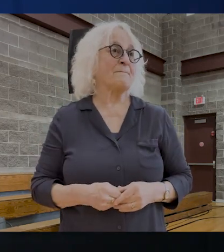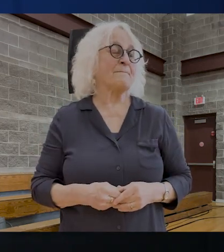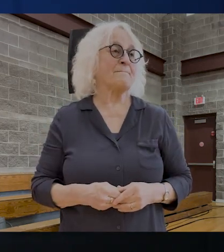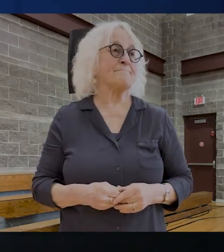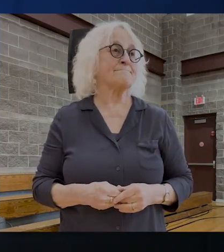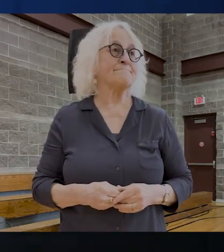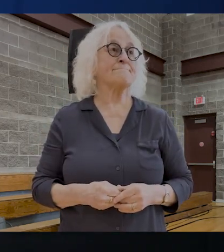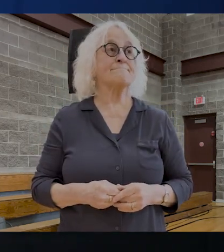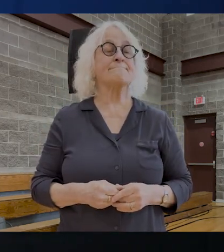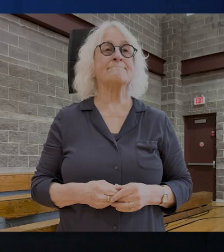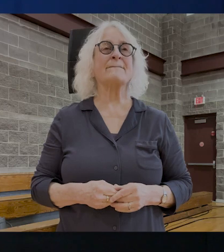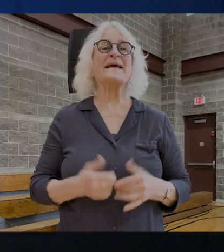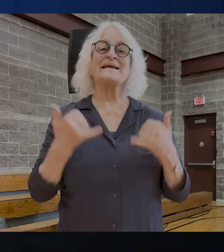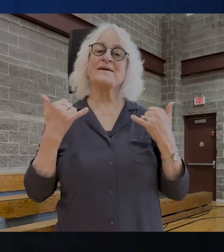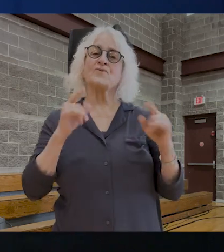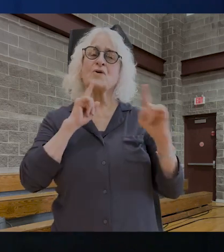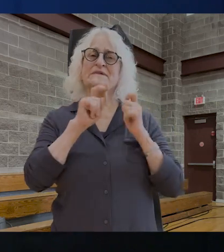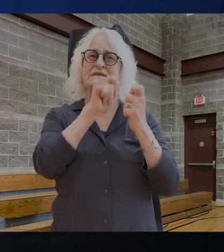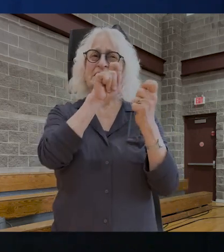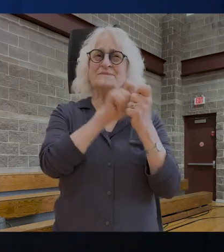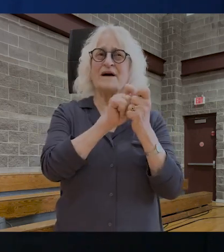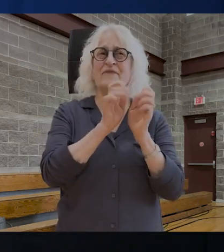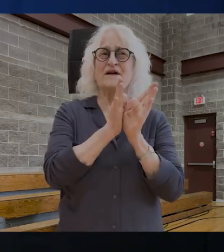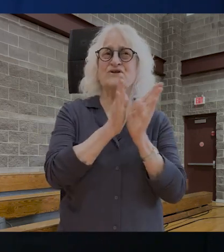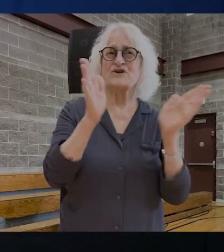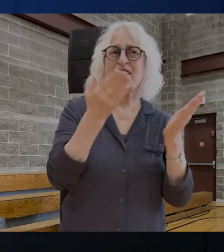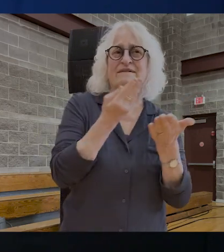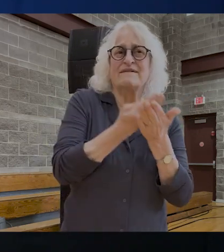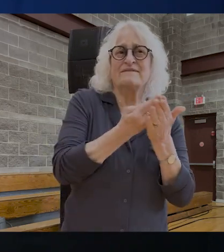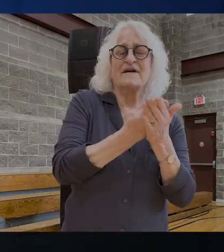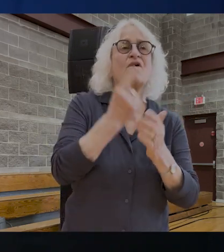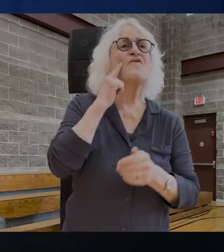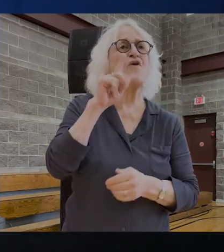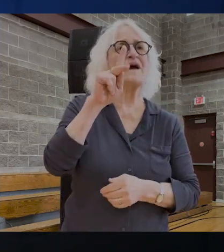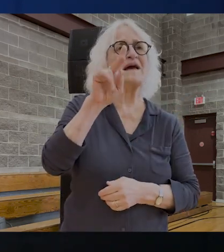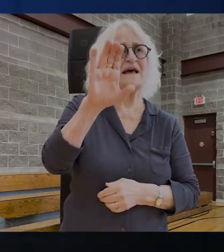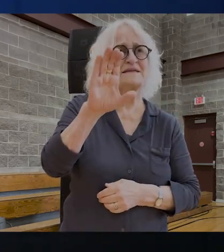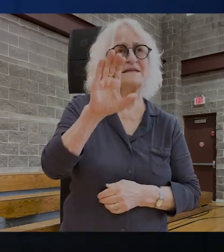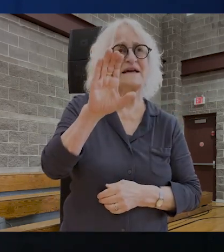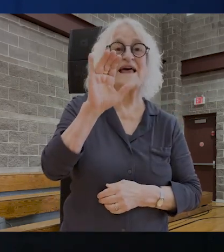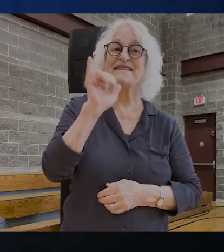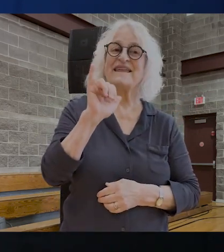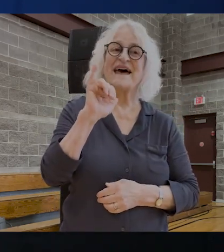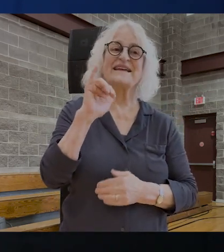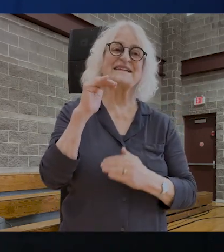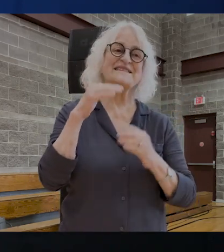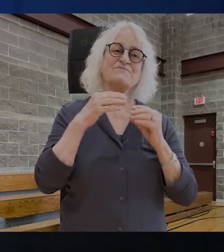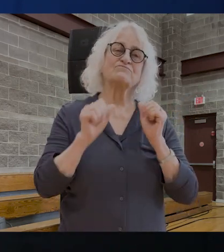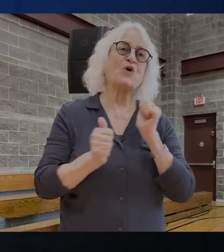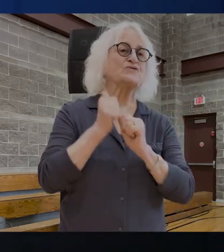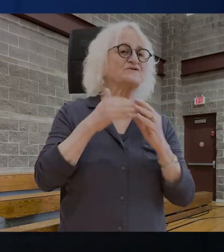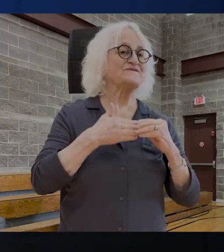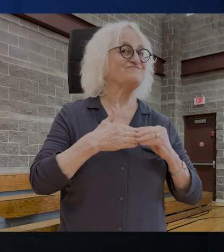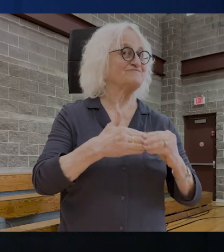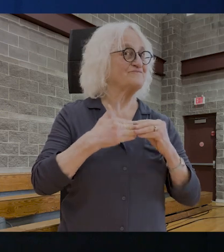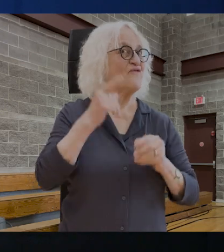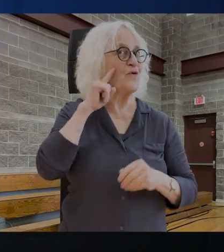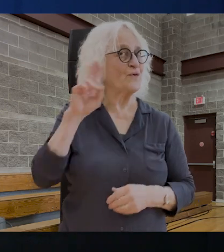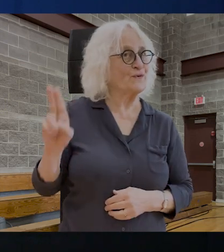So I want to talk specifically about the general fund for Kansas City because this is the least restricted by